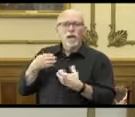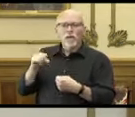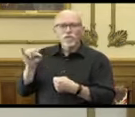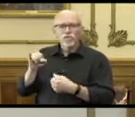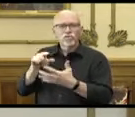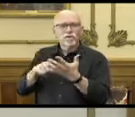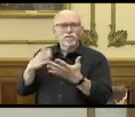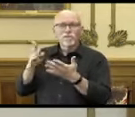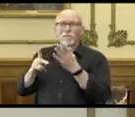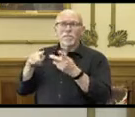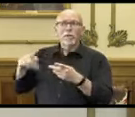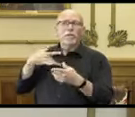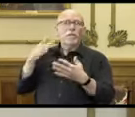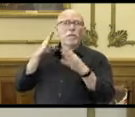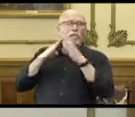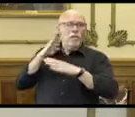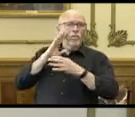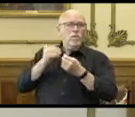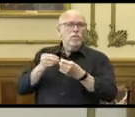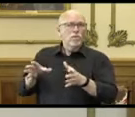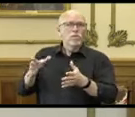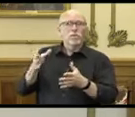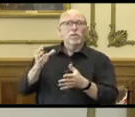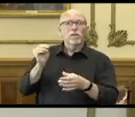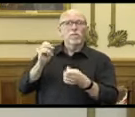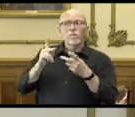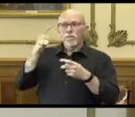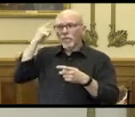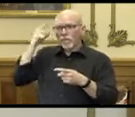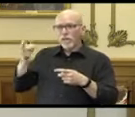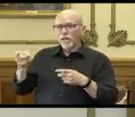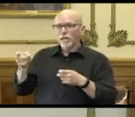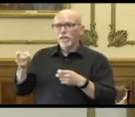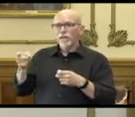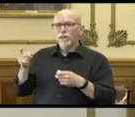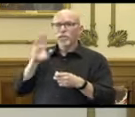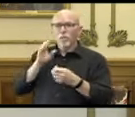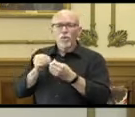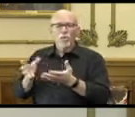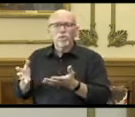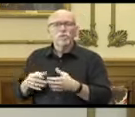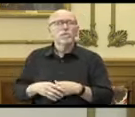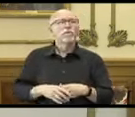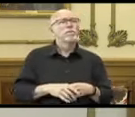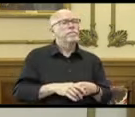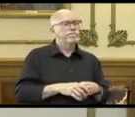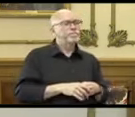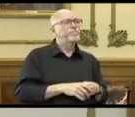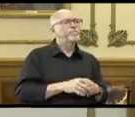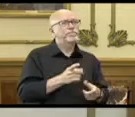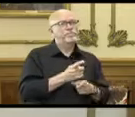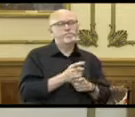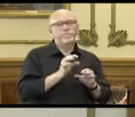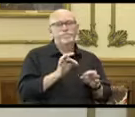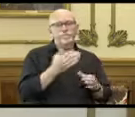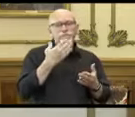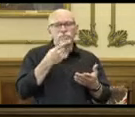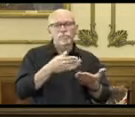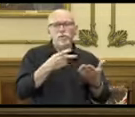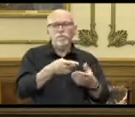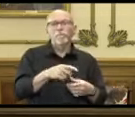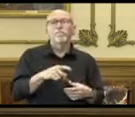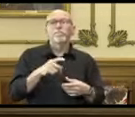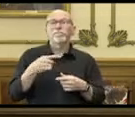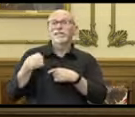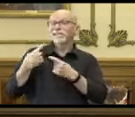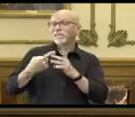because that can be a stressor too, but, and a lot of people think they will, and that's not the case. Absolutely. Thanks for bringing that up again. Since